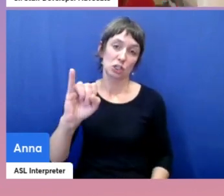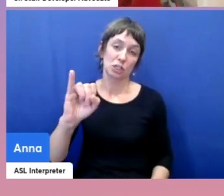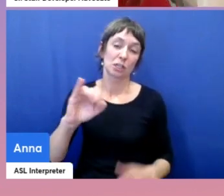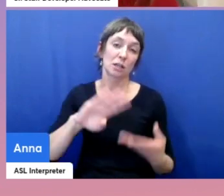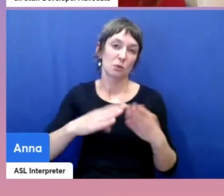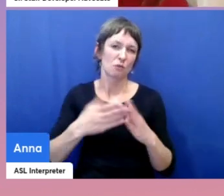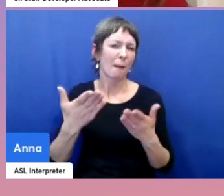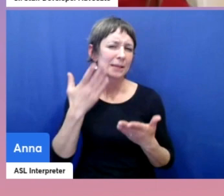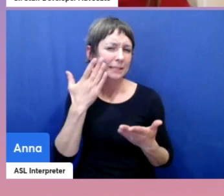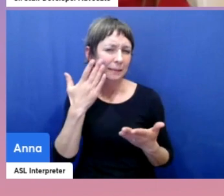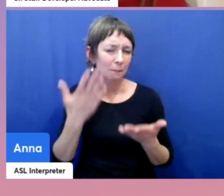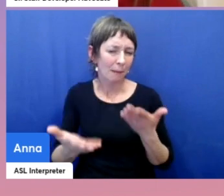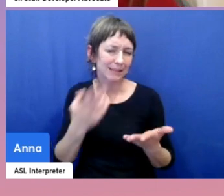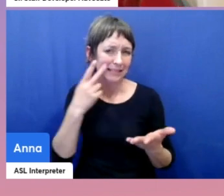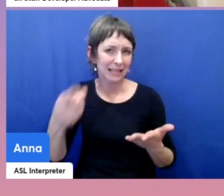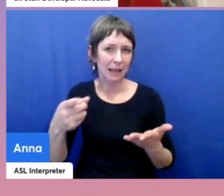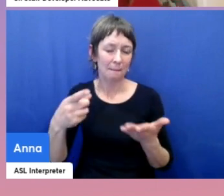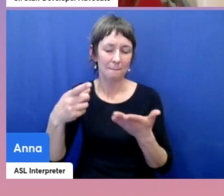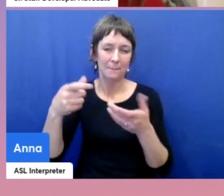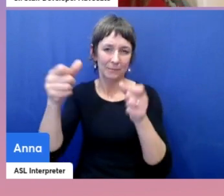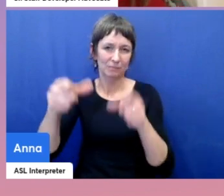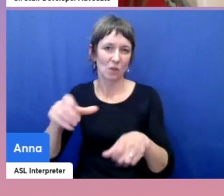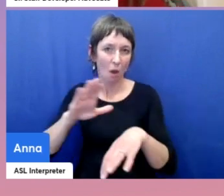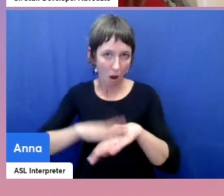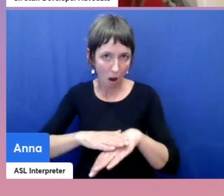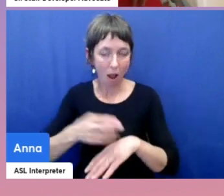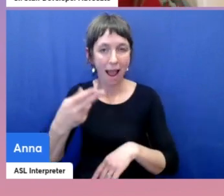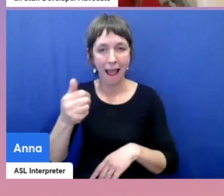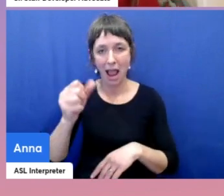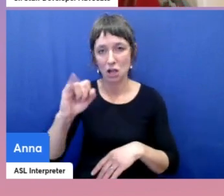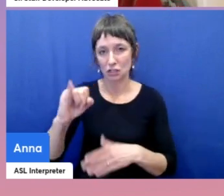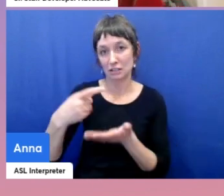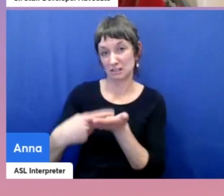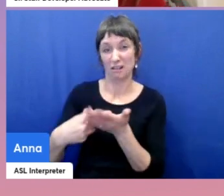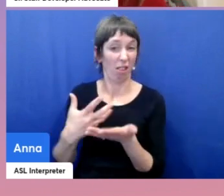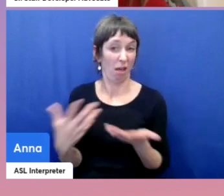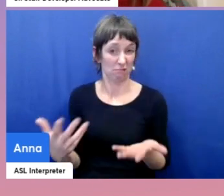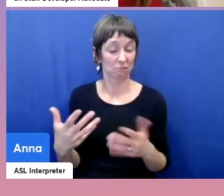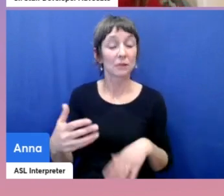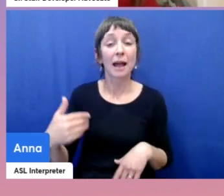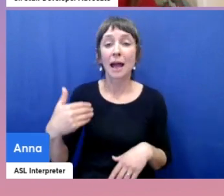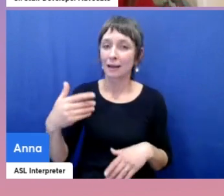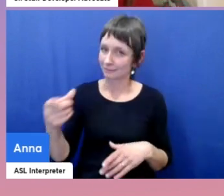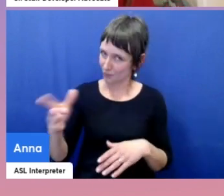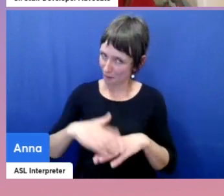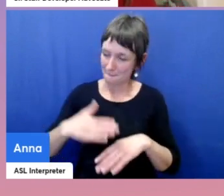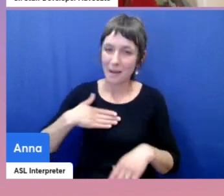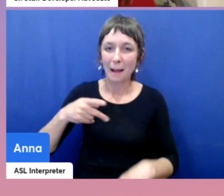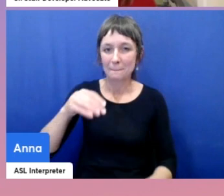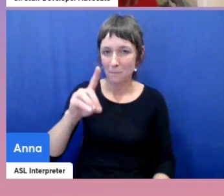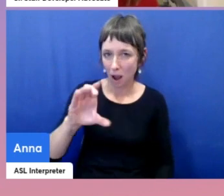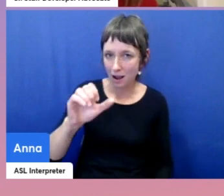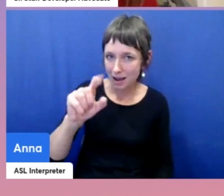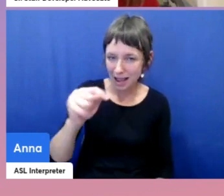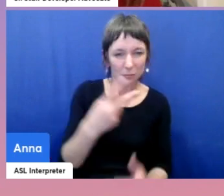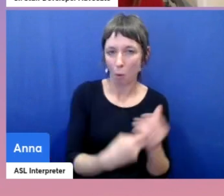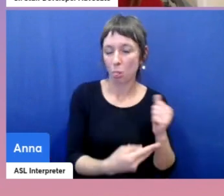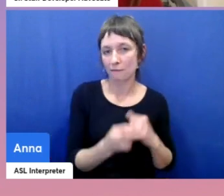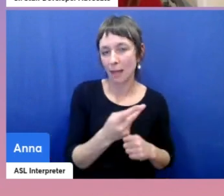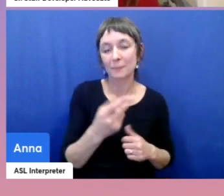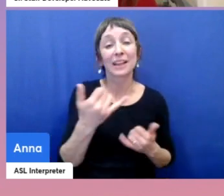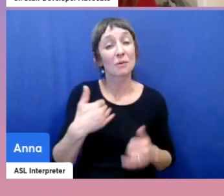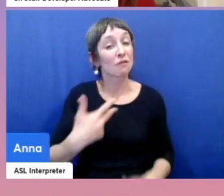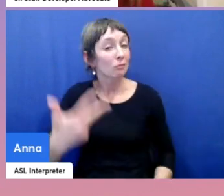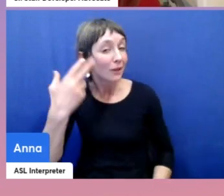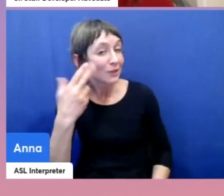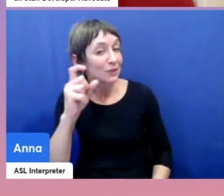post on Hashi Discuss a bunch. And I've had the pleasure of having him on both my podcasts on Call Me Maybe and Geeking Out. So now you have 3 reasons to check